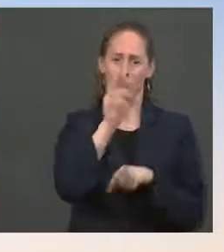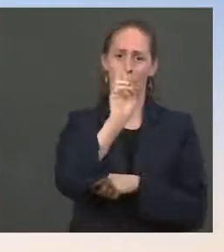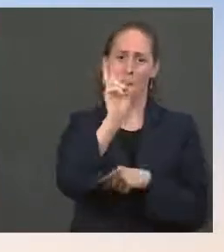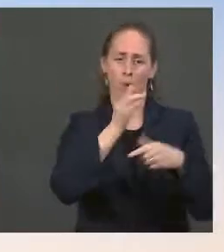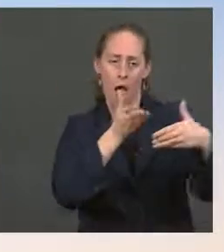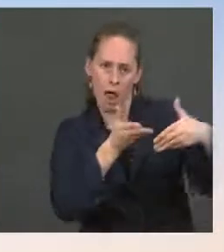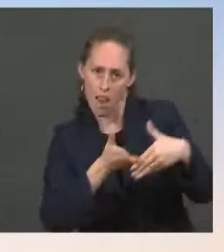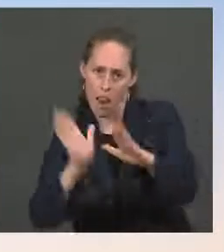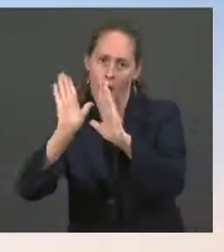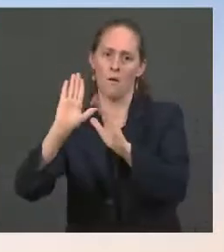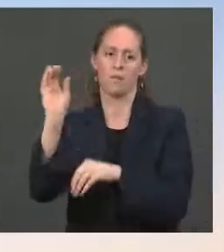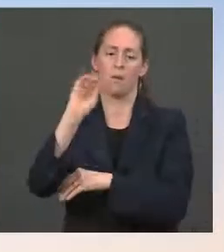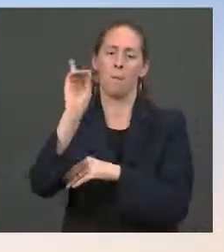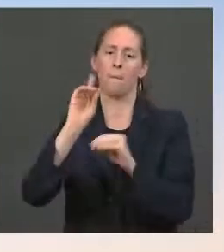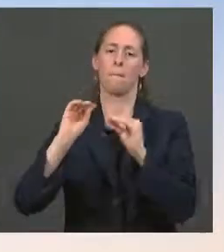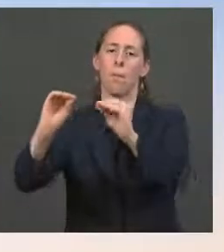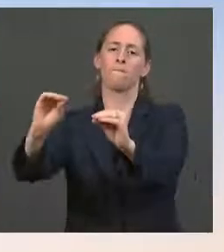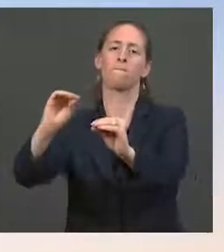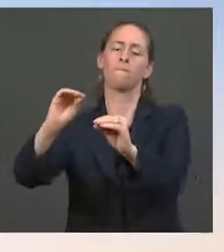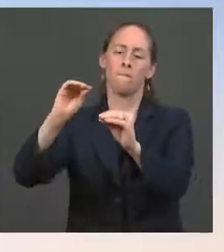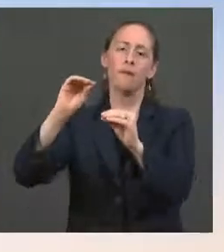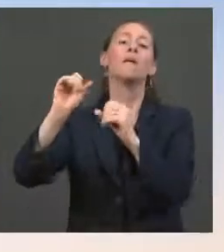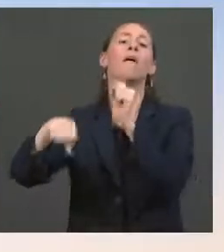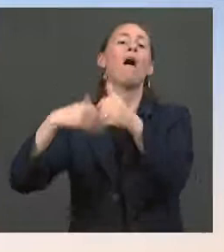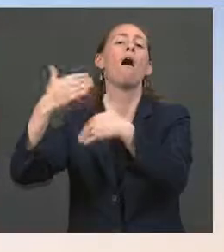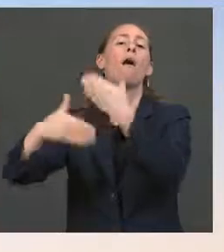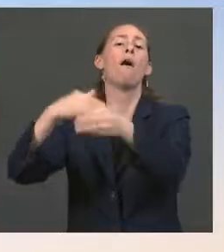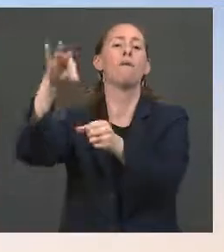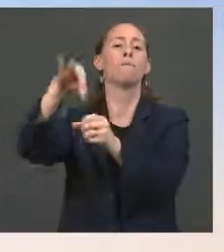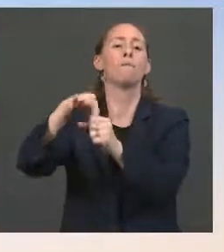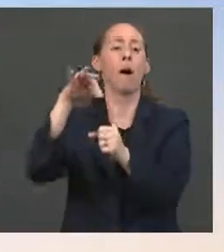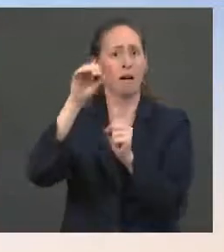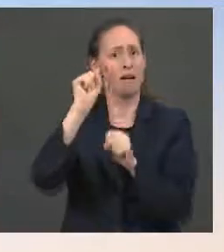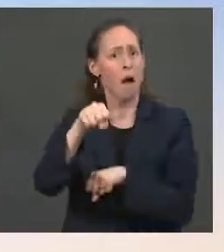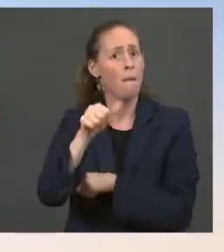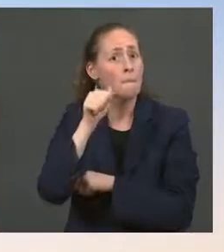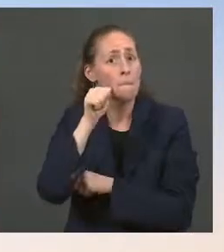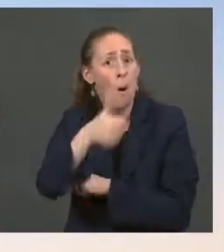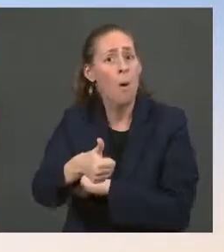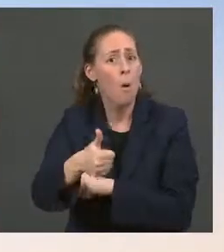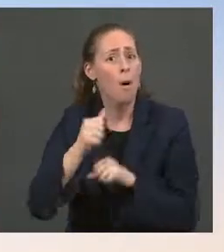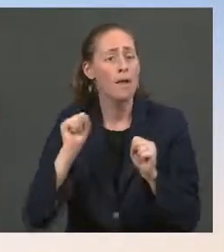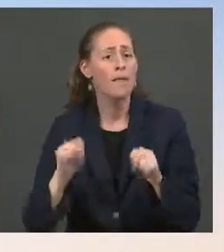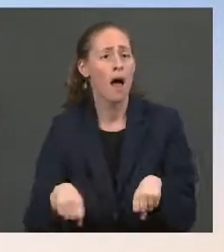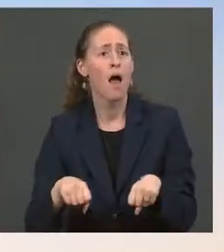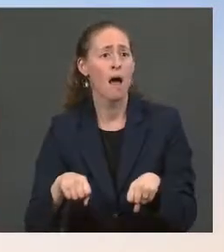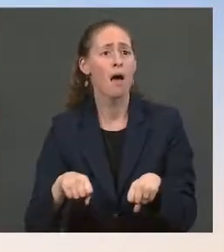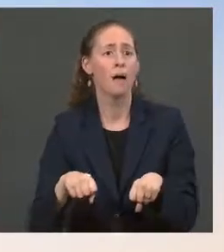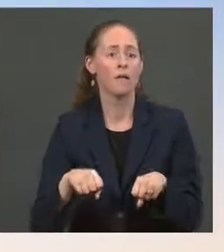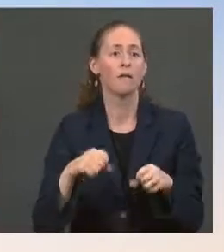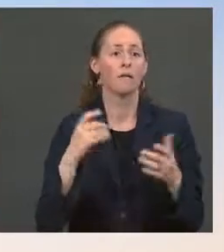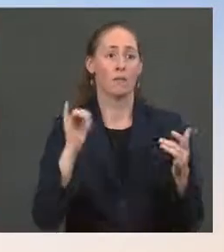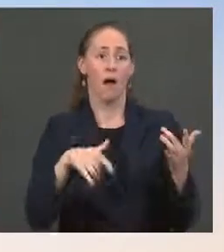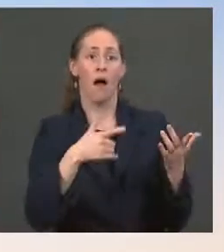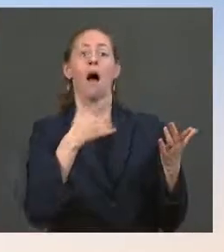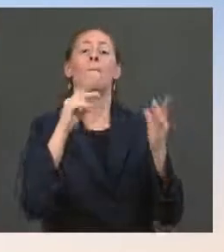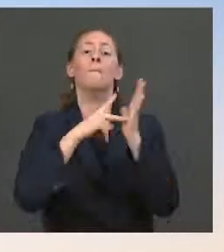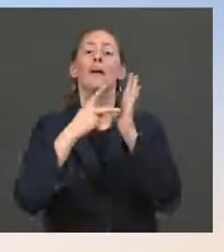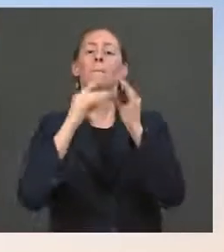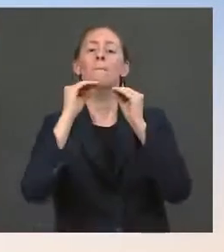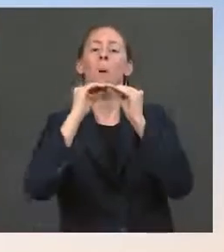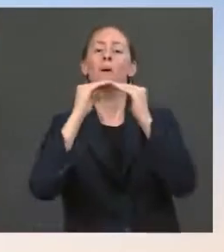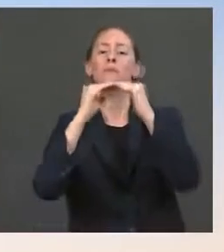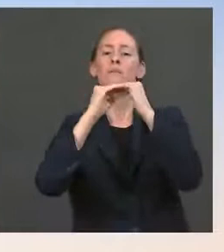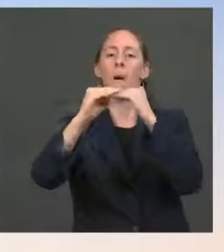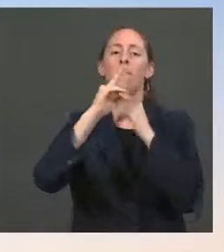move forward with a vote. They can do that tomorrow, and we can reduce the uncertainty for the American people. So he's not ruling out reconciliation, just to be clear. He